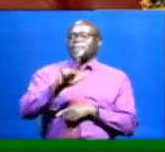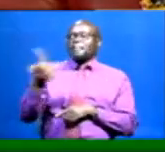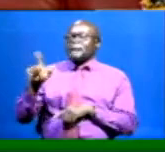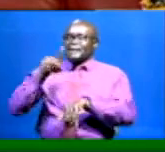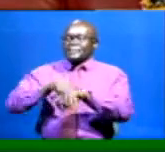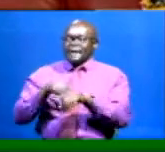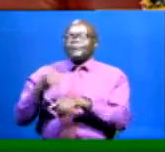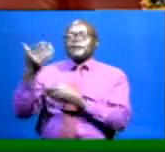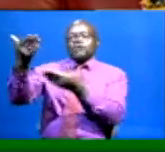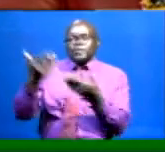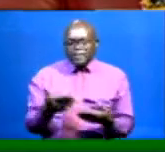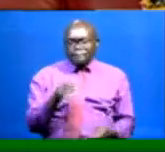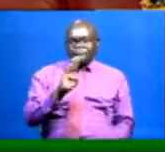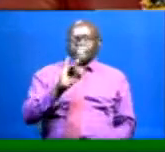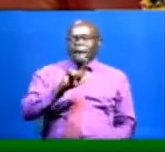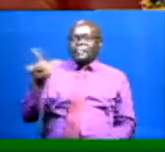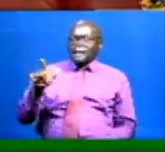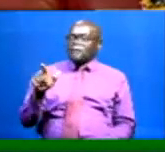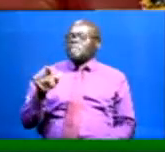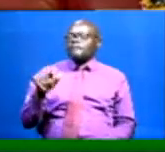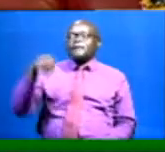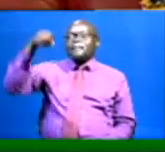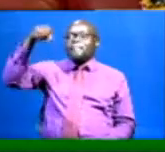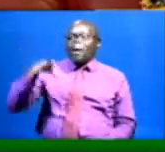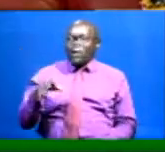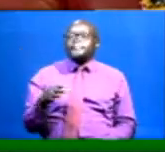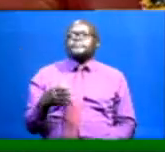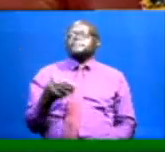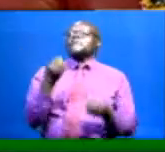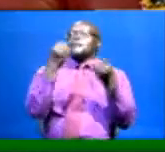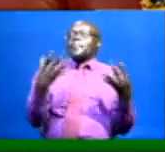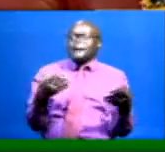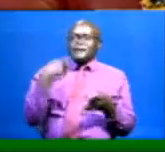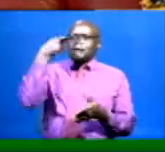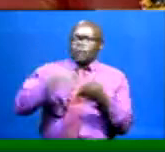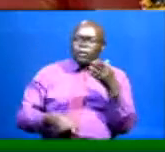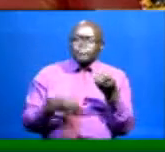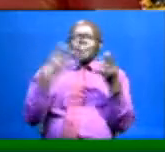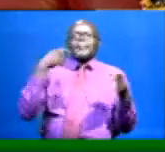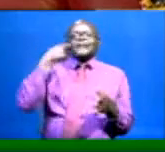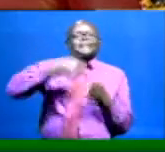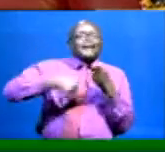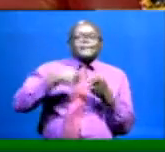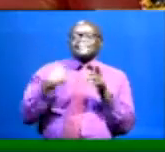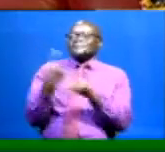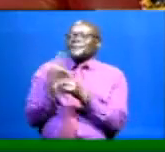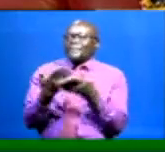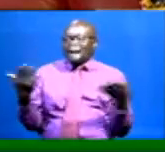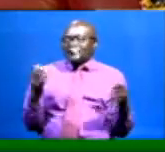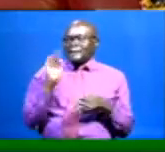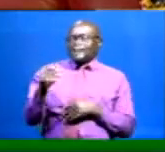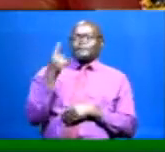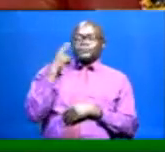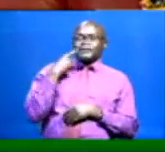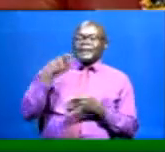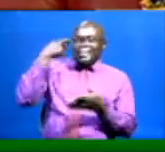receive a bill, an electricity bill, there are so many costs, so many taxes, so many items. If you look at the